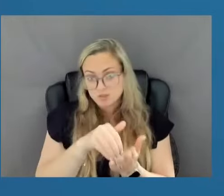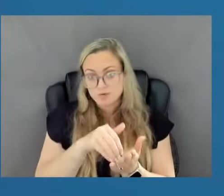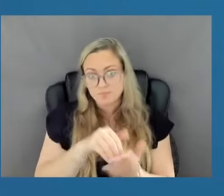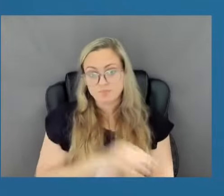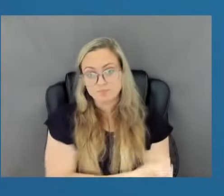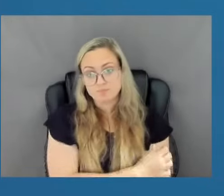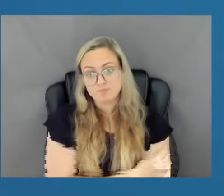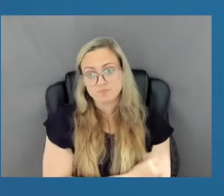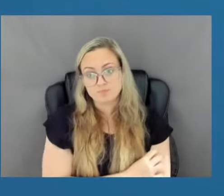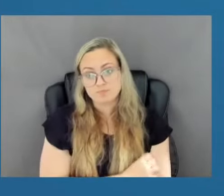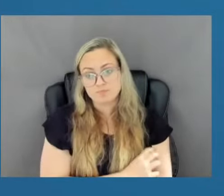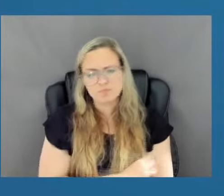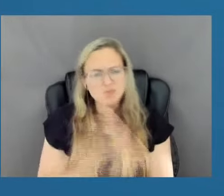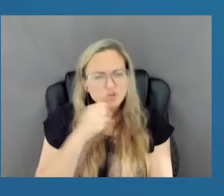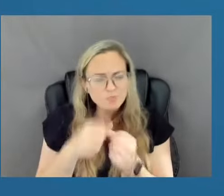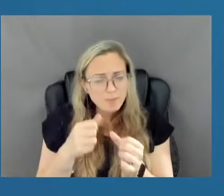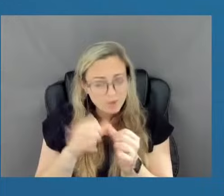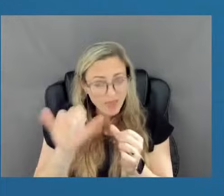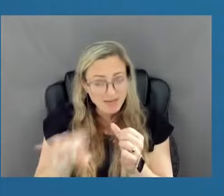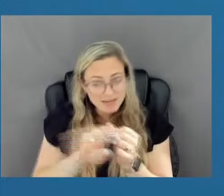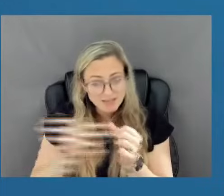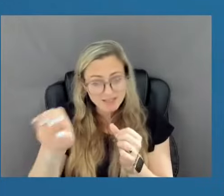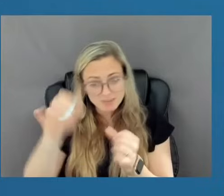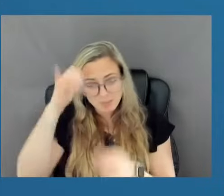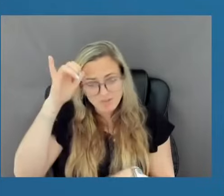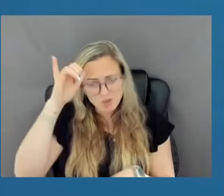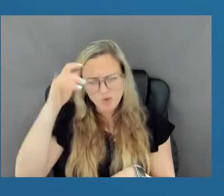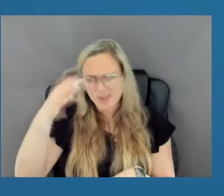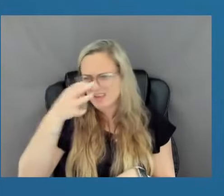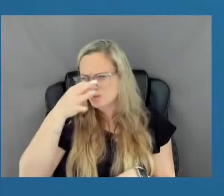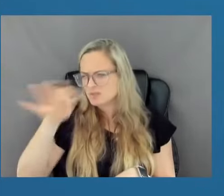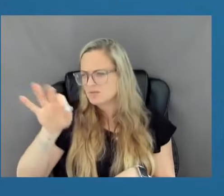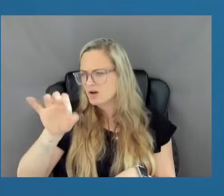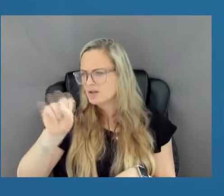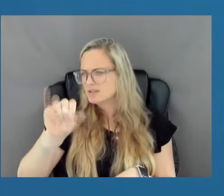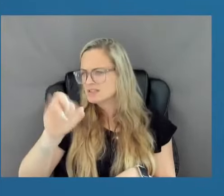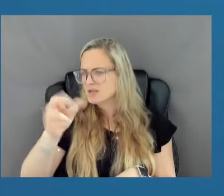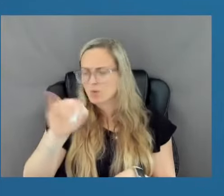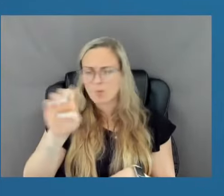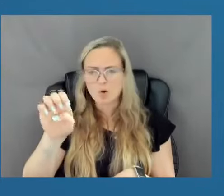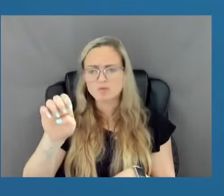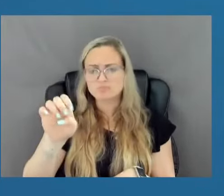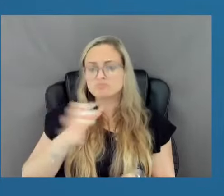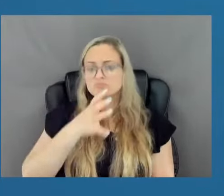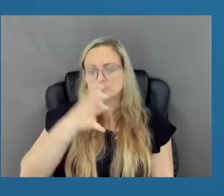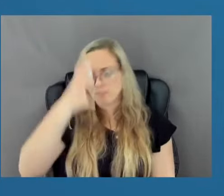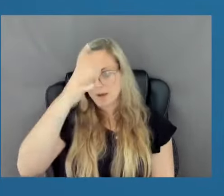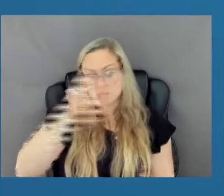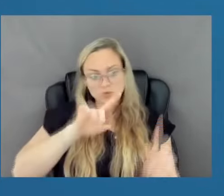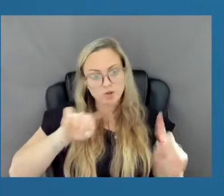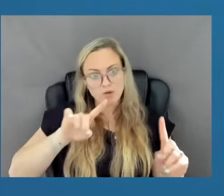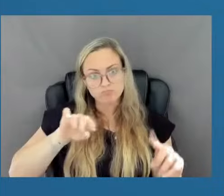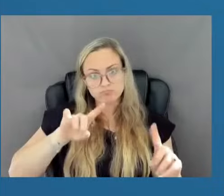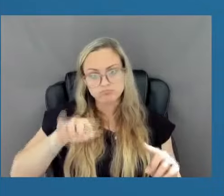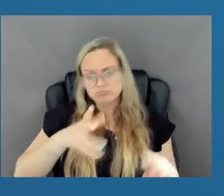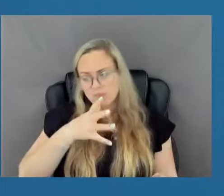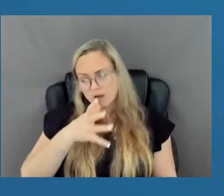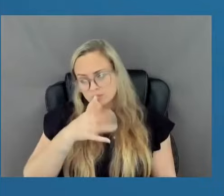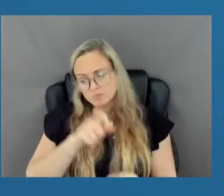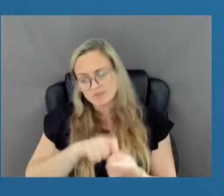Buffalo. Anybody remember that was? I think it was over on Sycamore. And my parents used to take us, and especially my mom would go